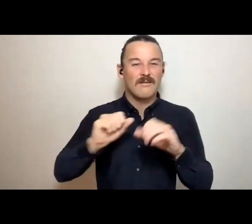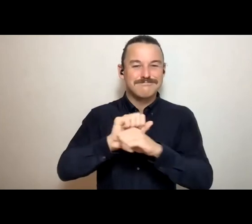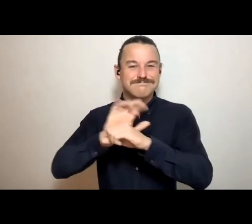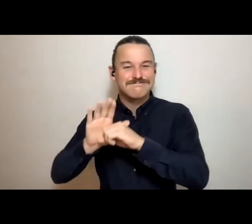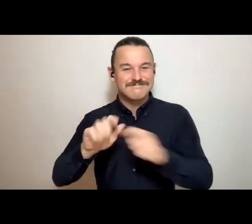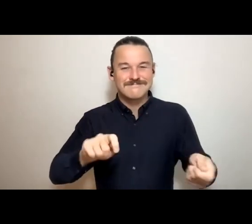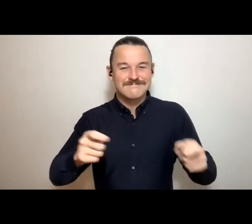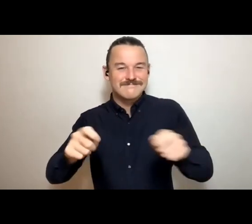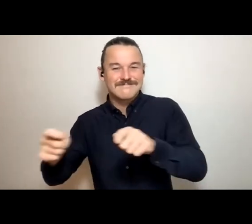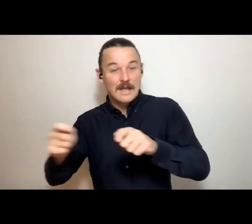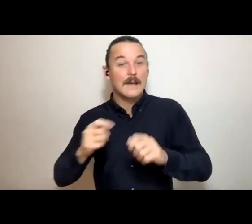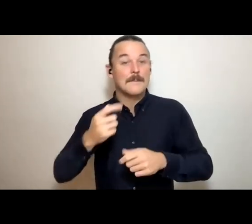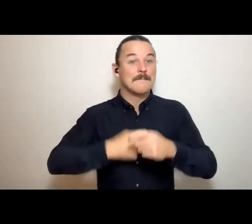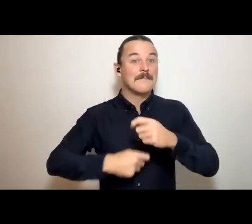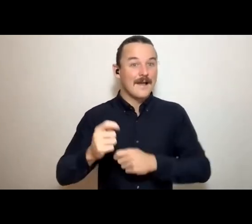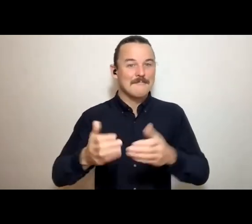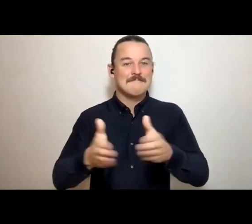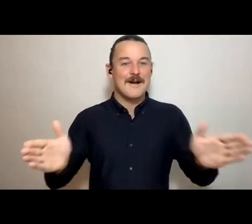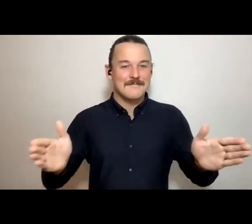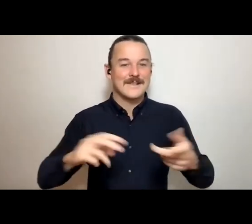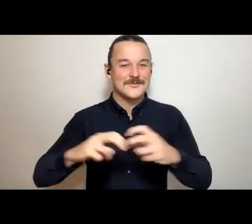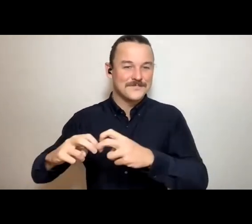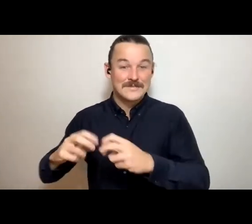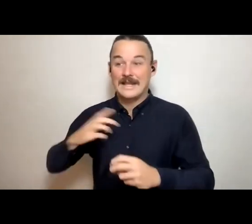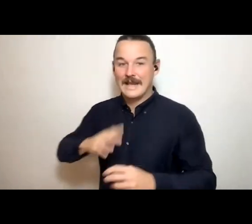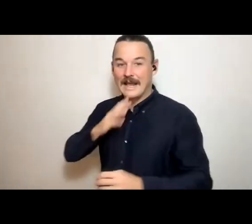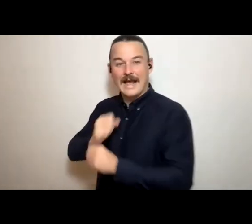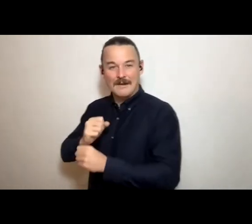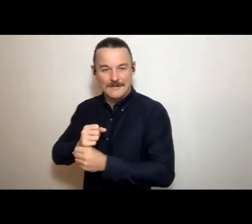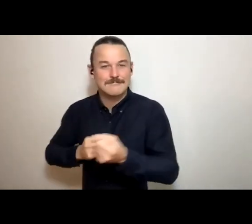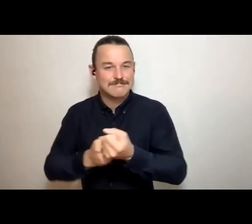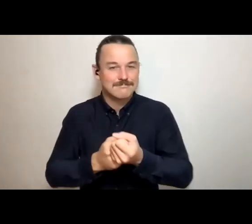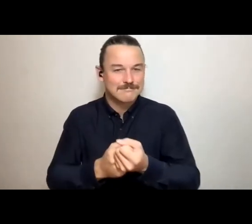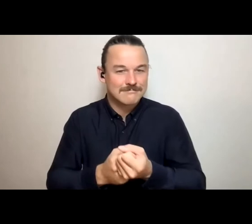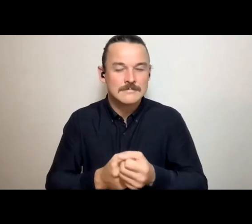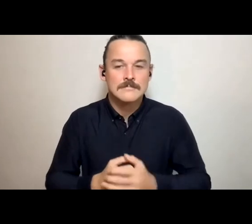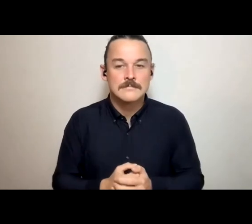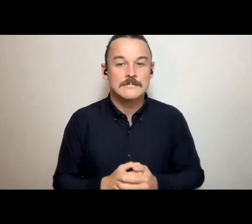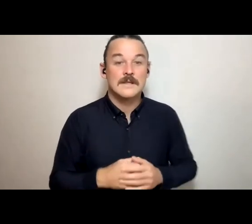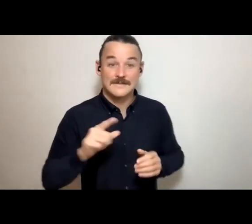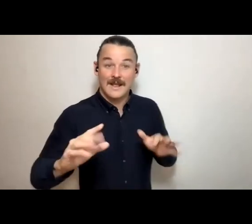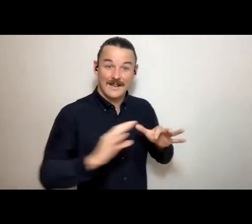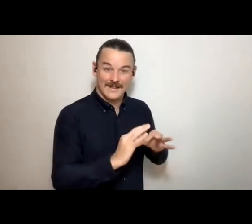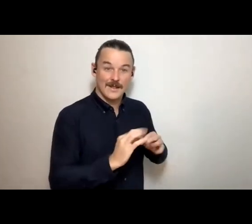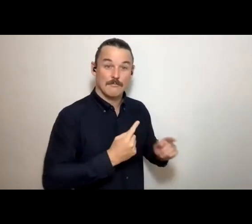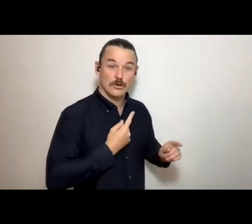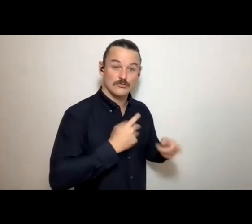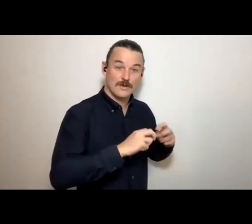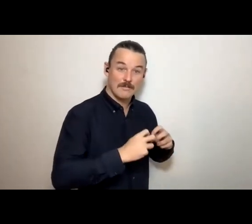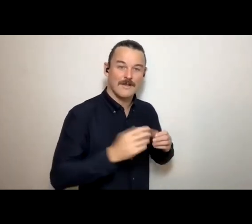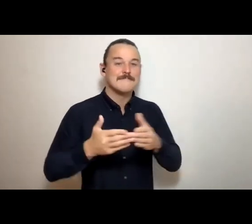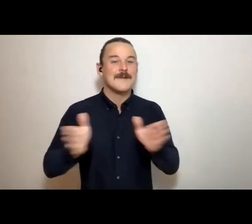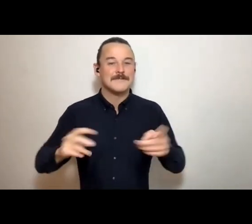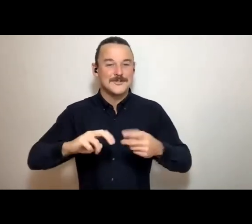issue that requires state intervention. Here we see the link between a personal trouble and a public issue, and interrogating what is